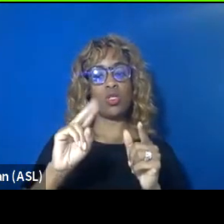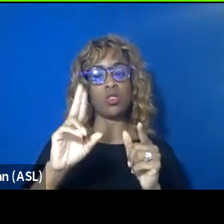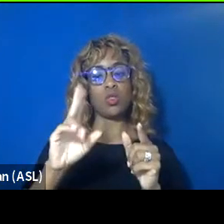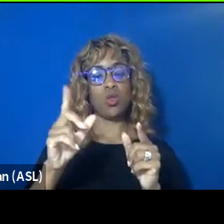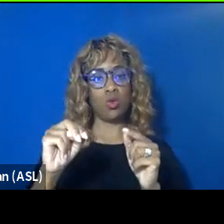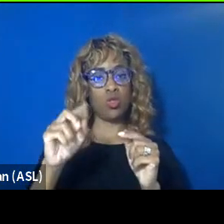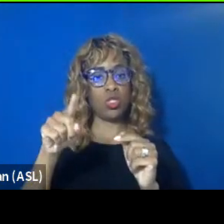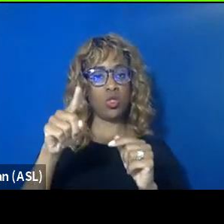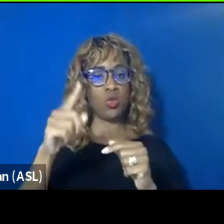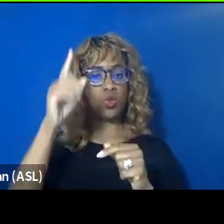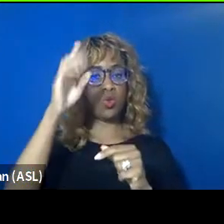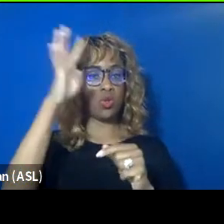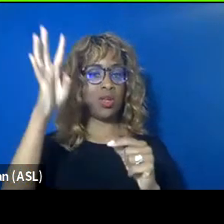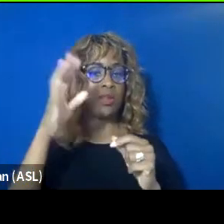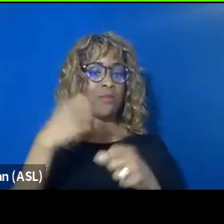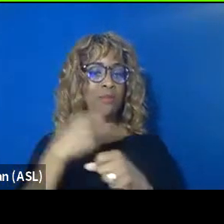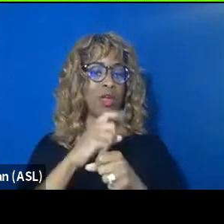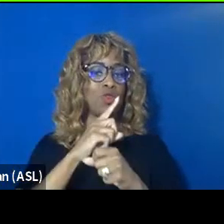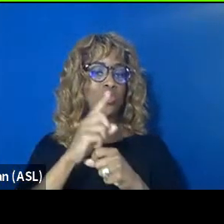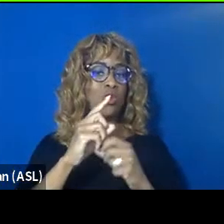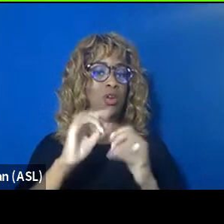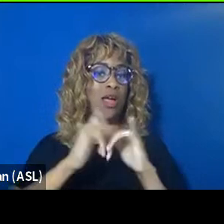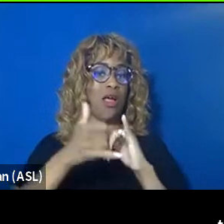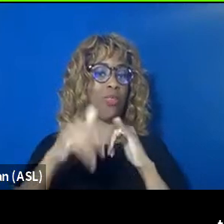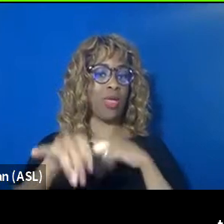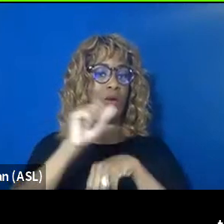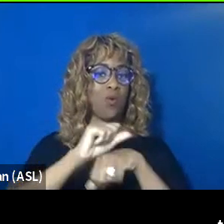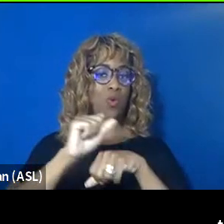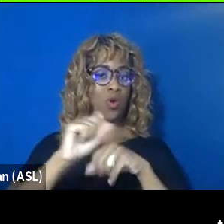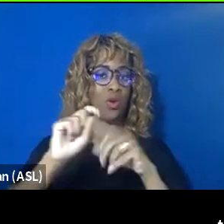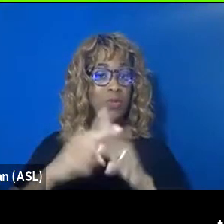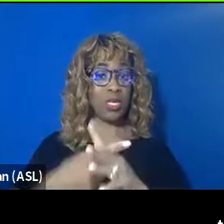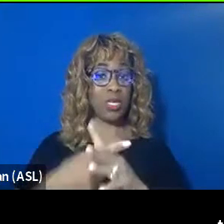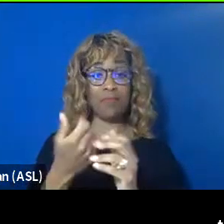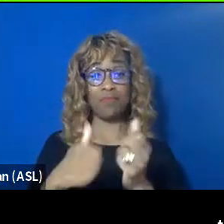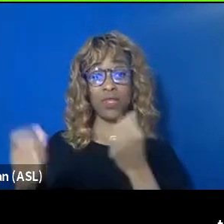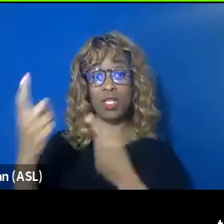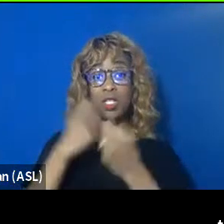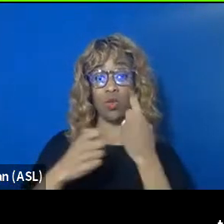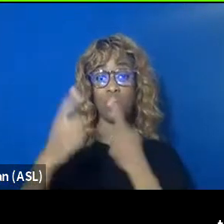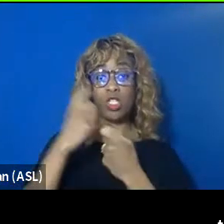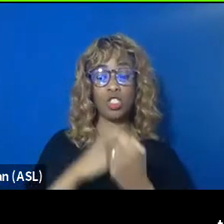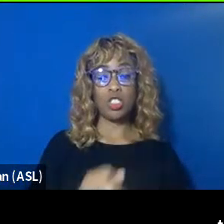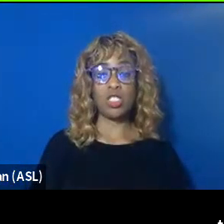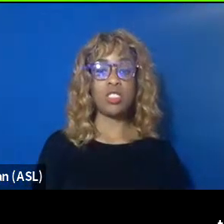to make sure that how that work begins. Any questions on that?